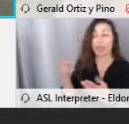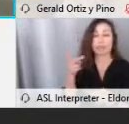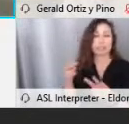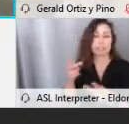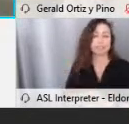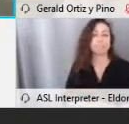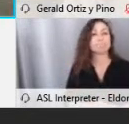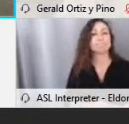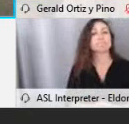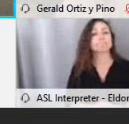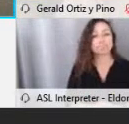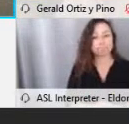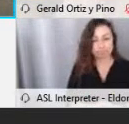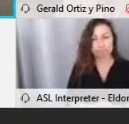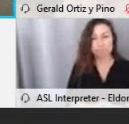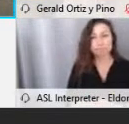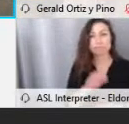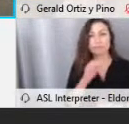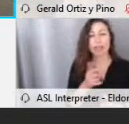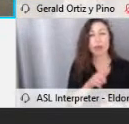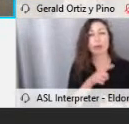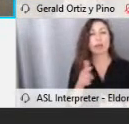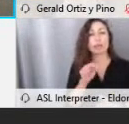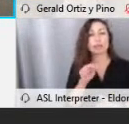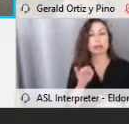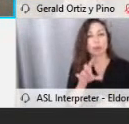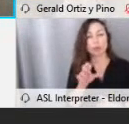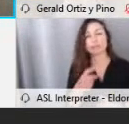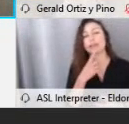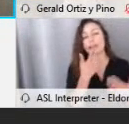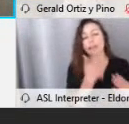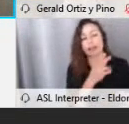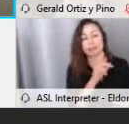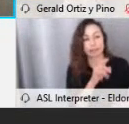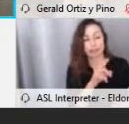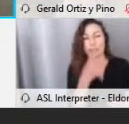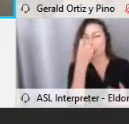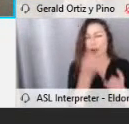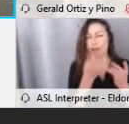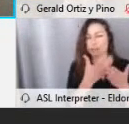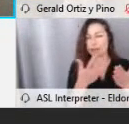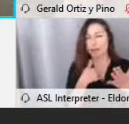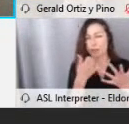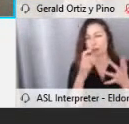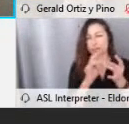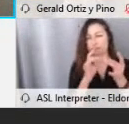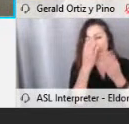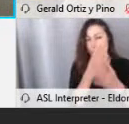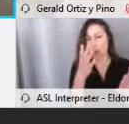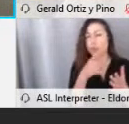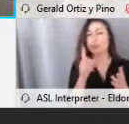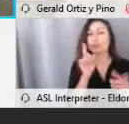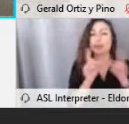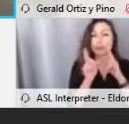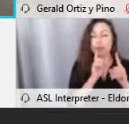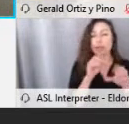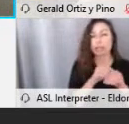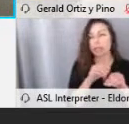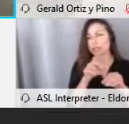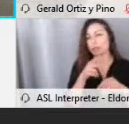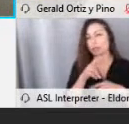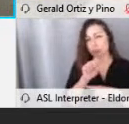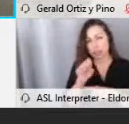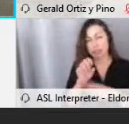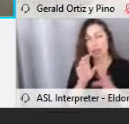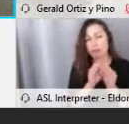Okay, thanks, David. So one of the last things we wanted to just let you all know about, you've heard about this in the press